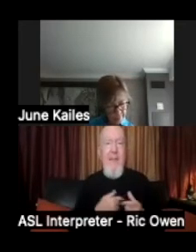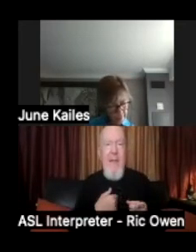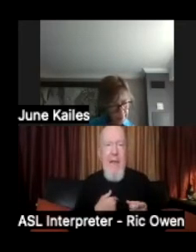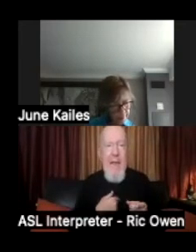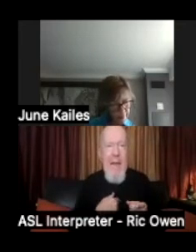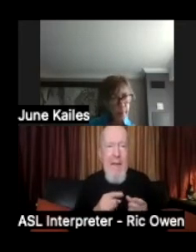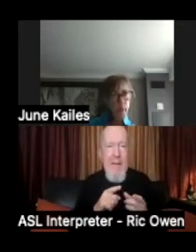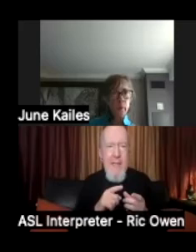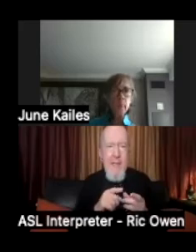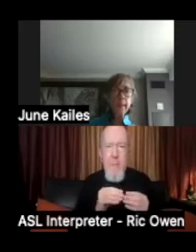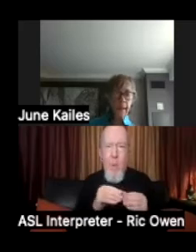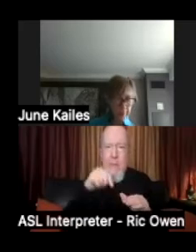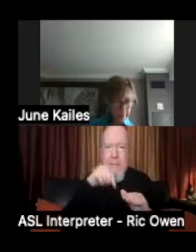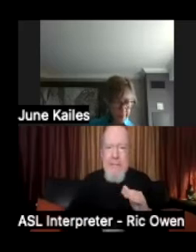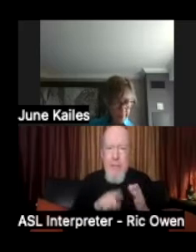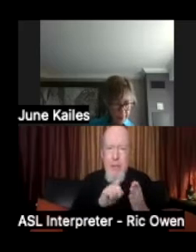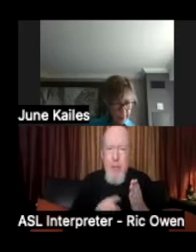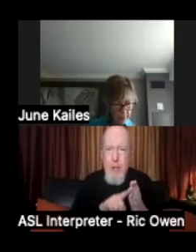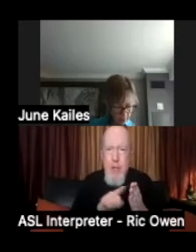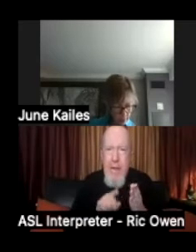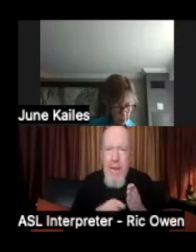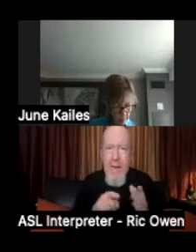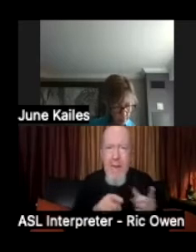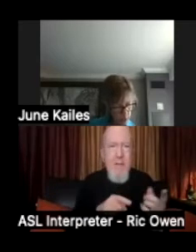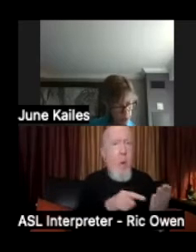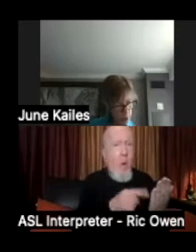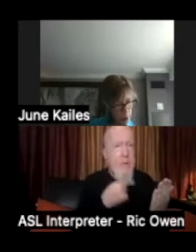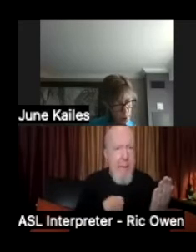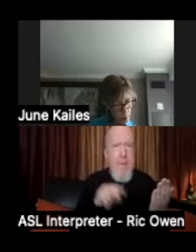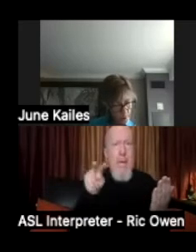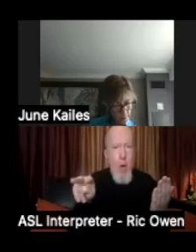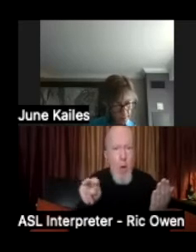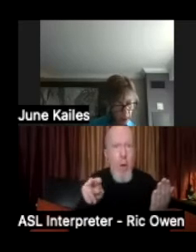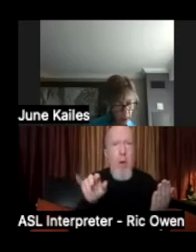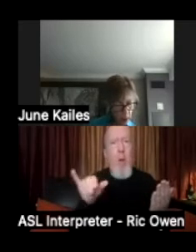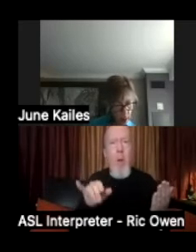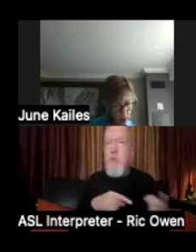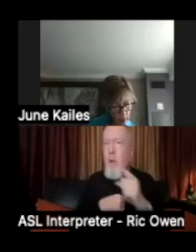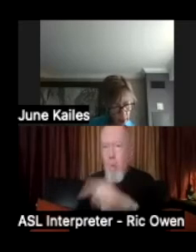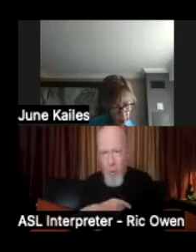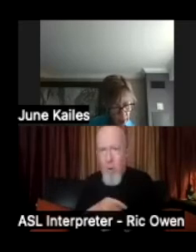underneath, they weren't really there either. So